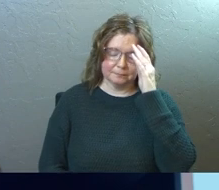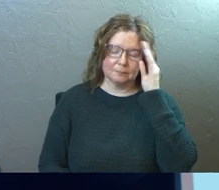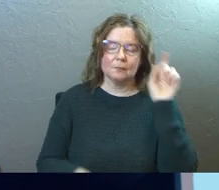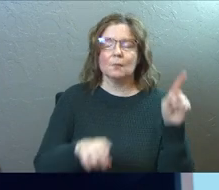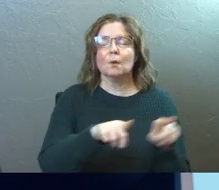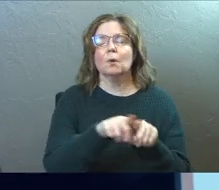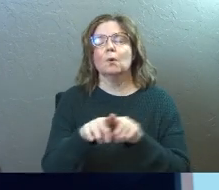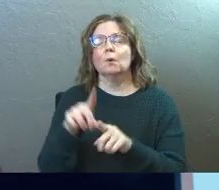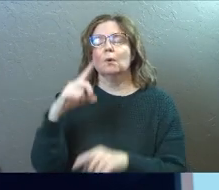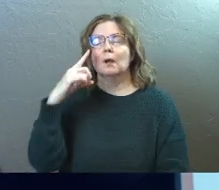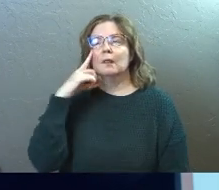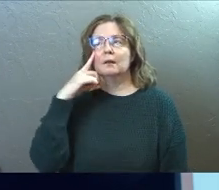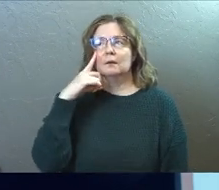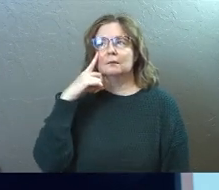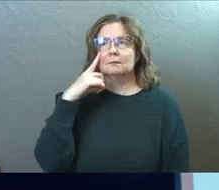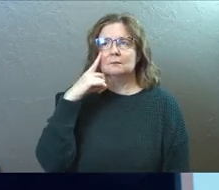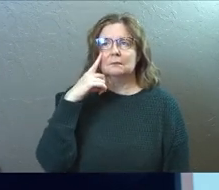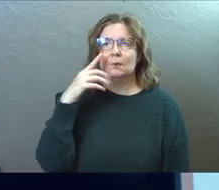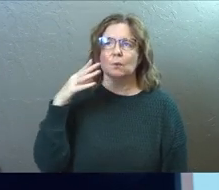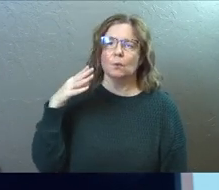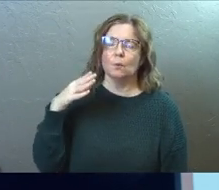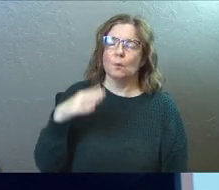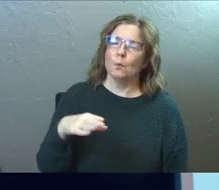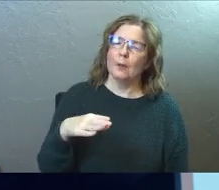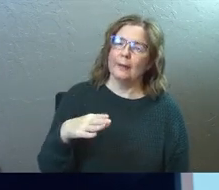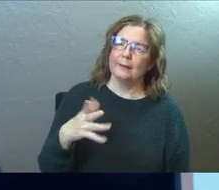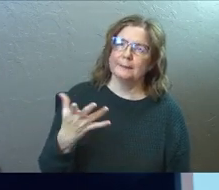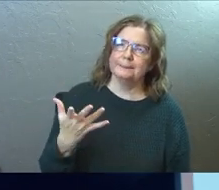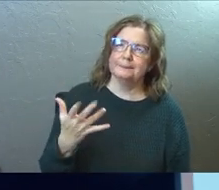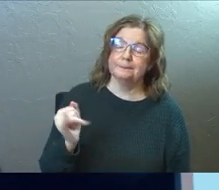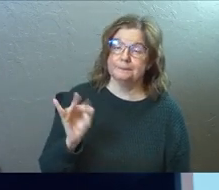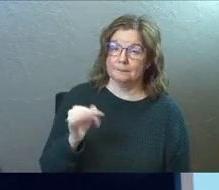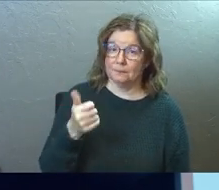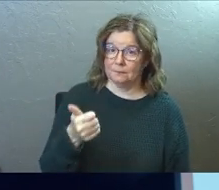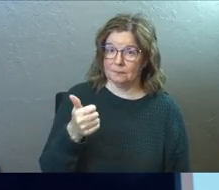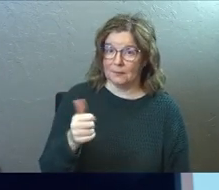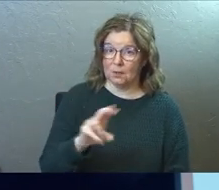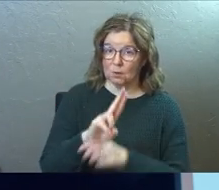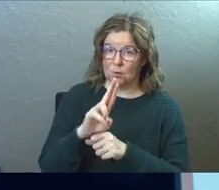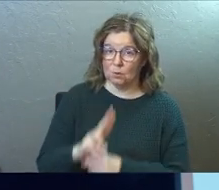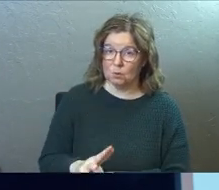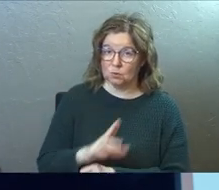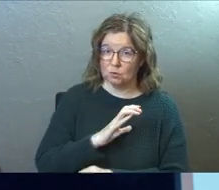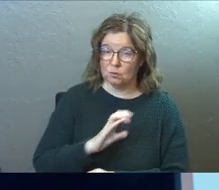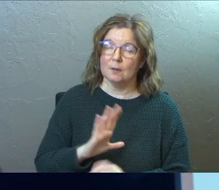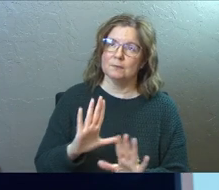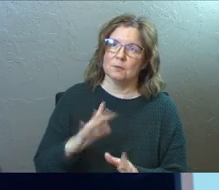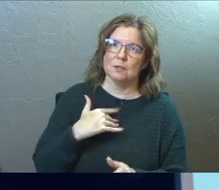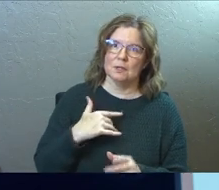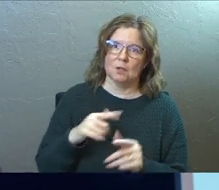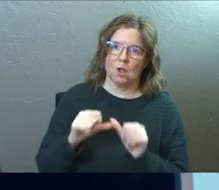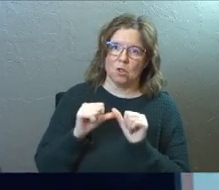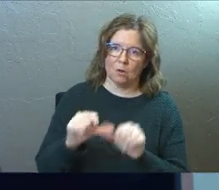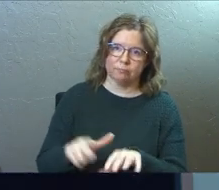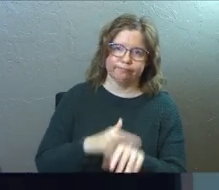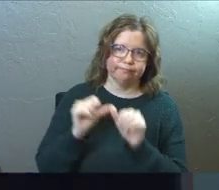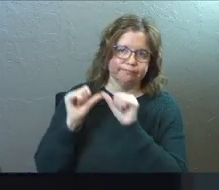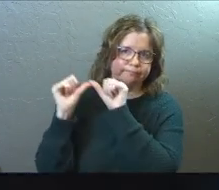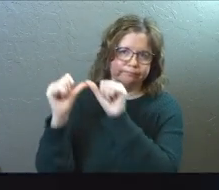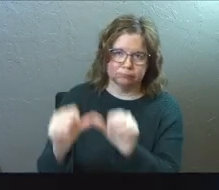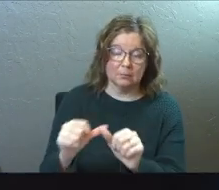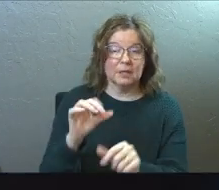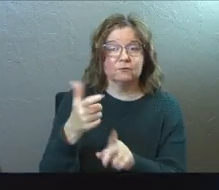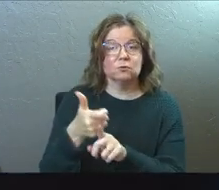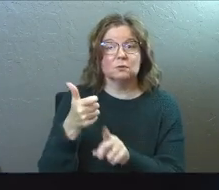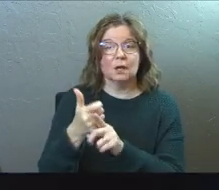Also, too, I think there's a way in which if you get used to as a Christian, so this is long-term for you.